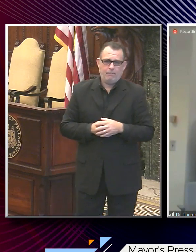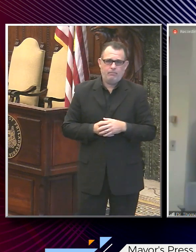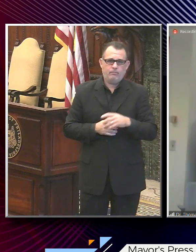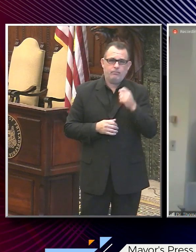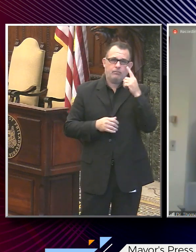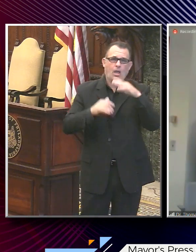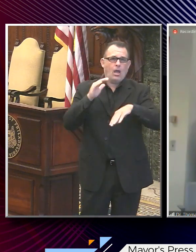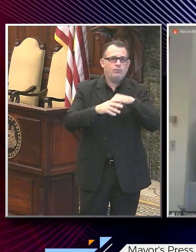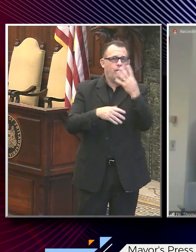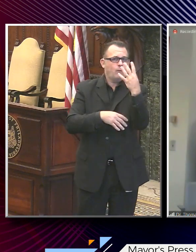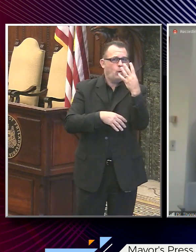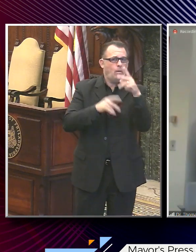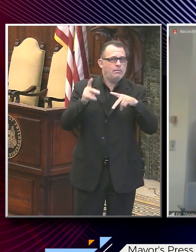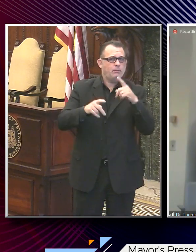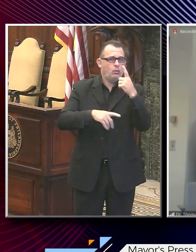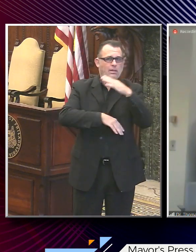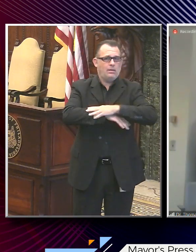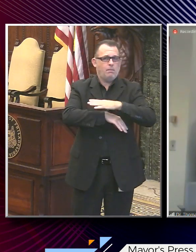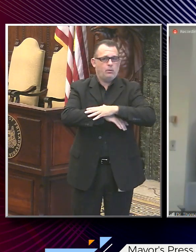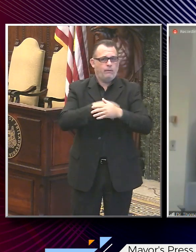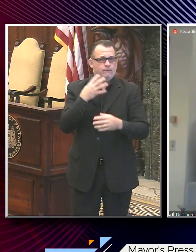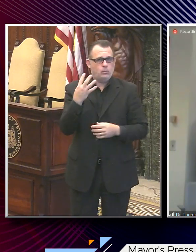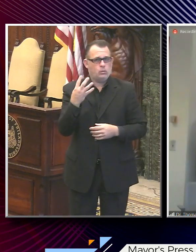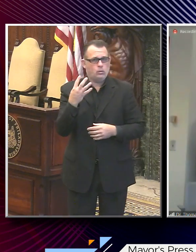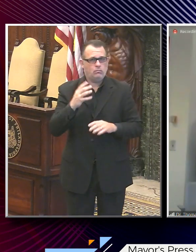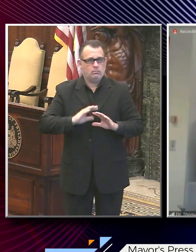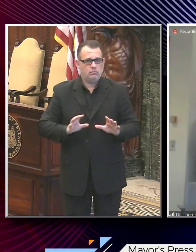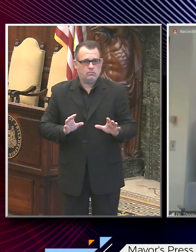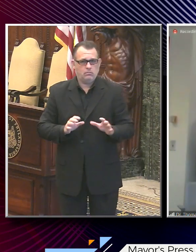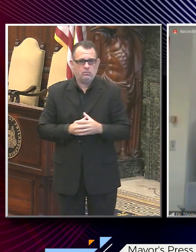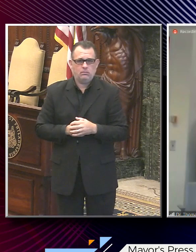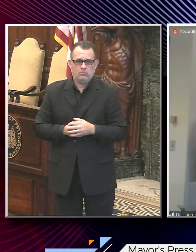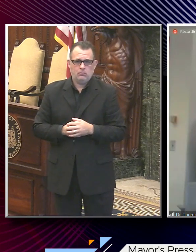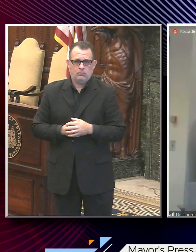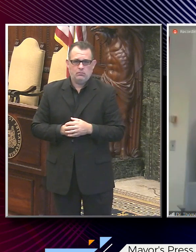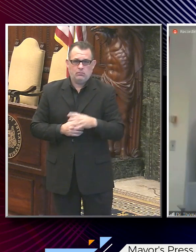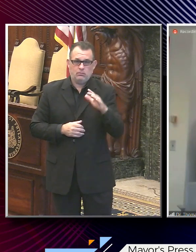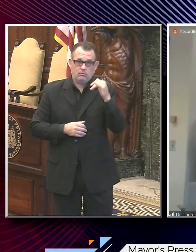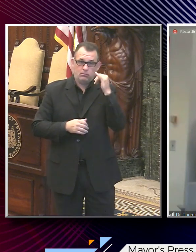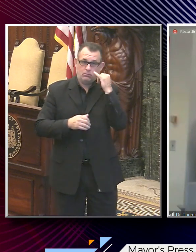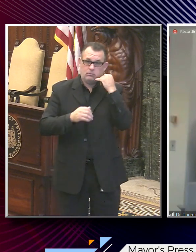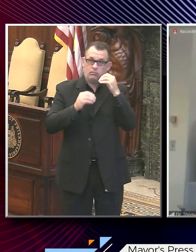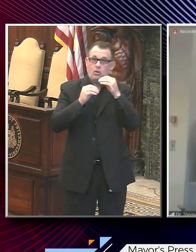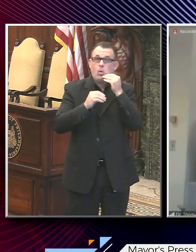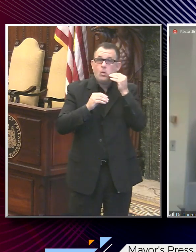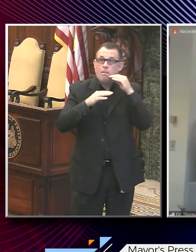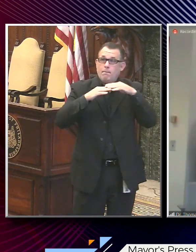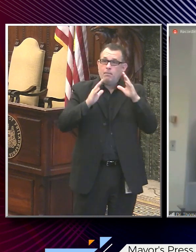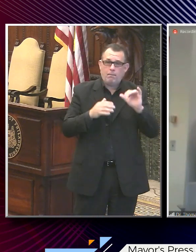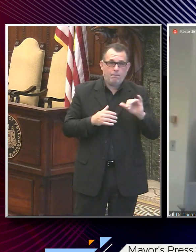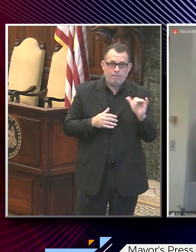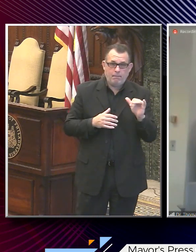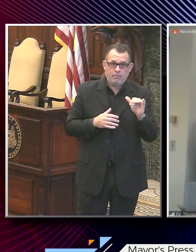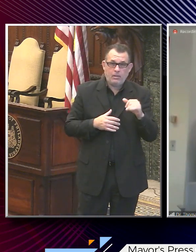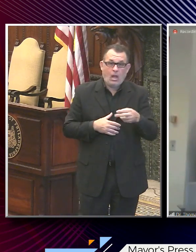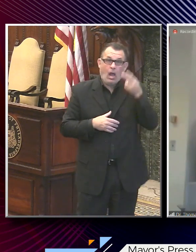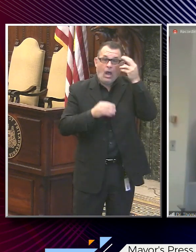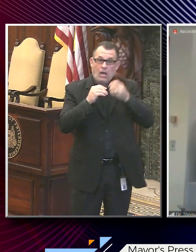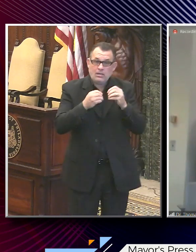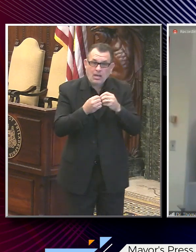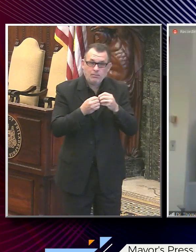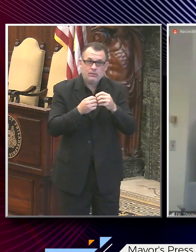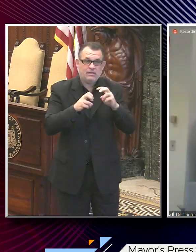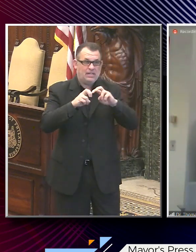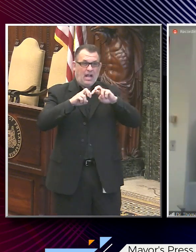seats. And that's to emphasize that this is about people eating with members of their household. We don't want to have a large number of people at a table together from